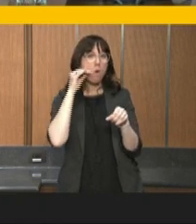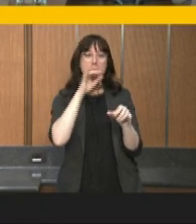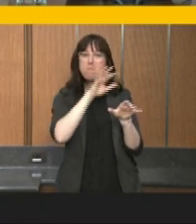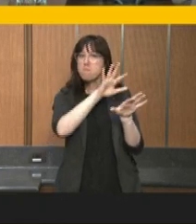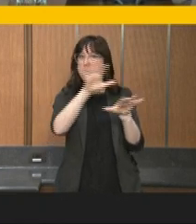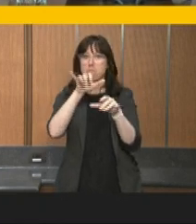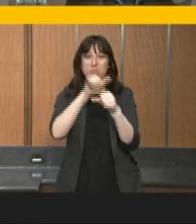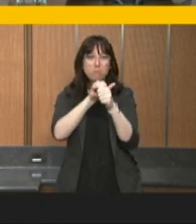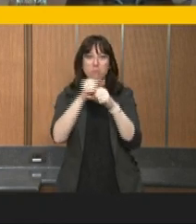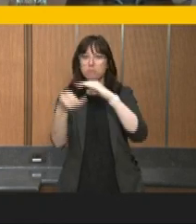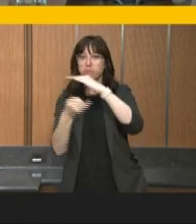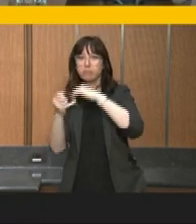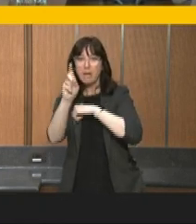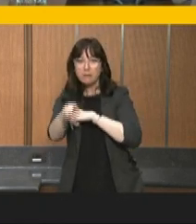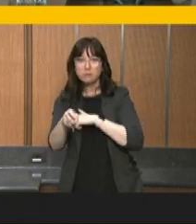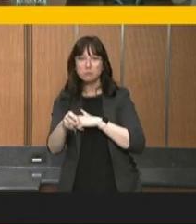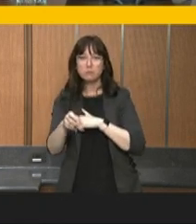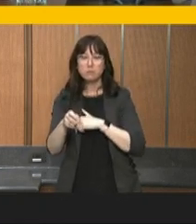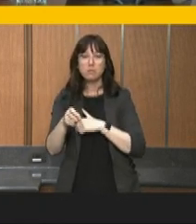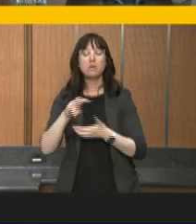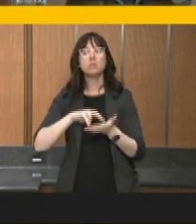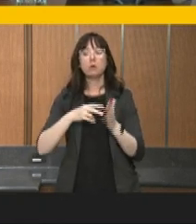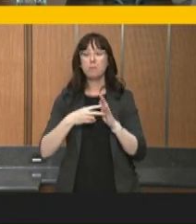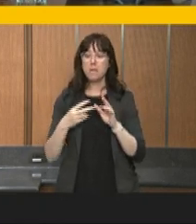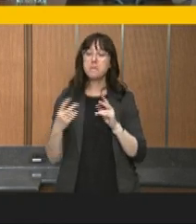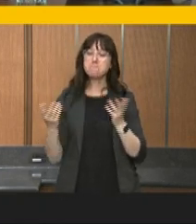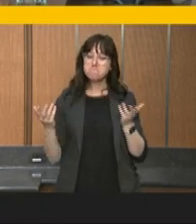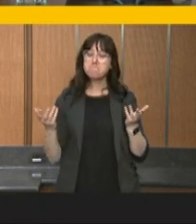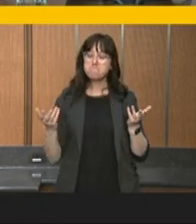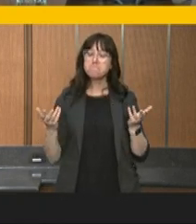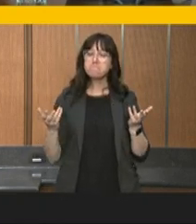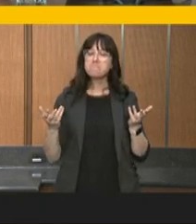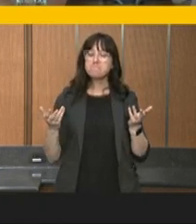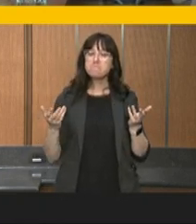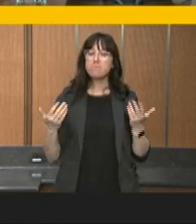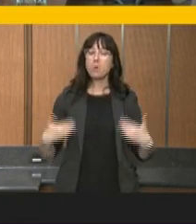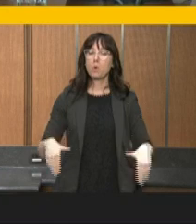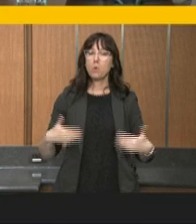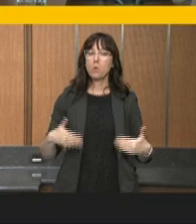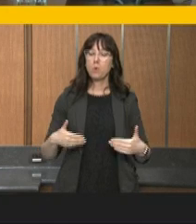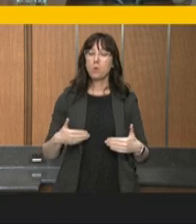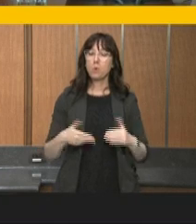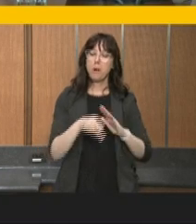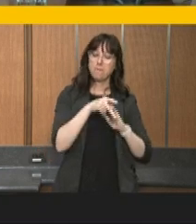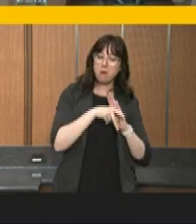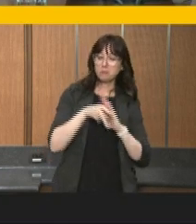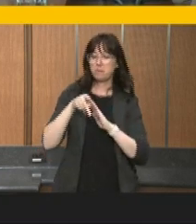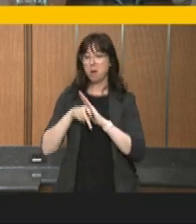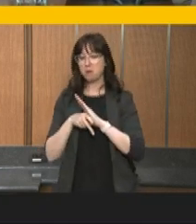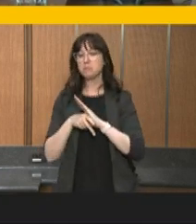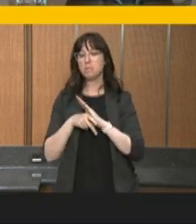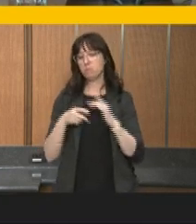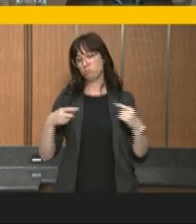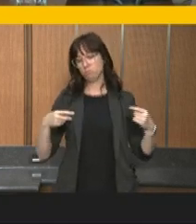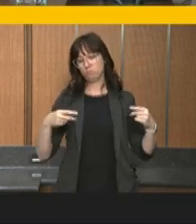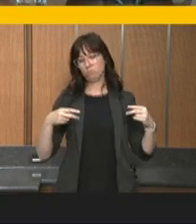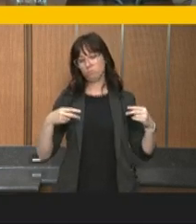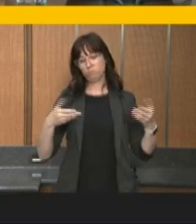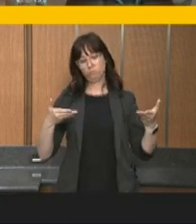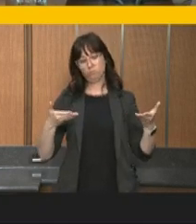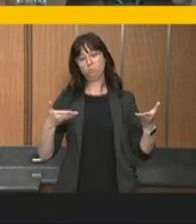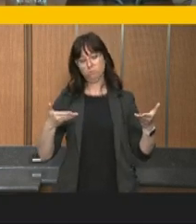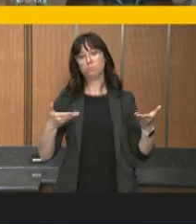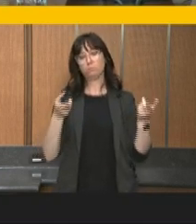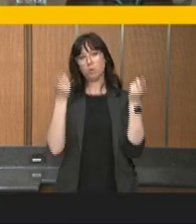we really see this as an extension of those very correct policies in both of our countries, where we're saying